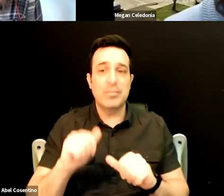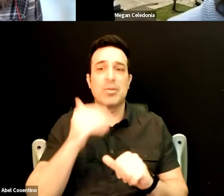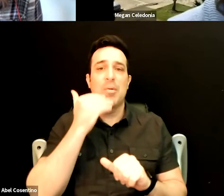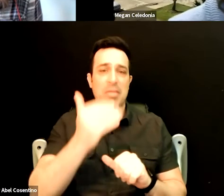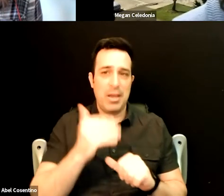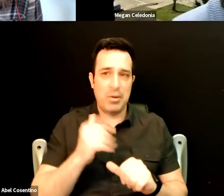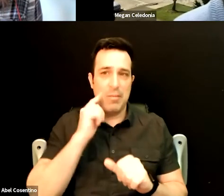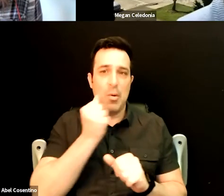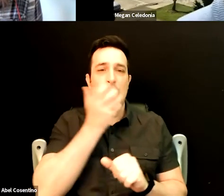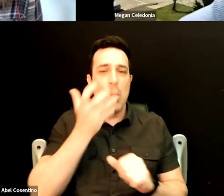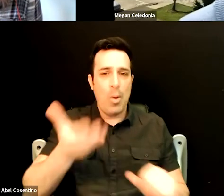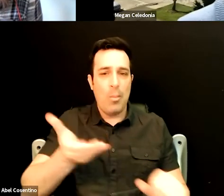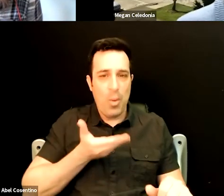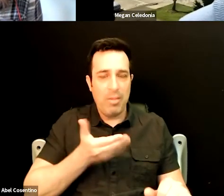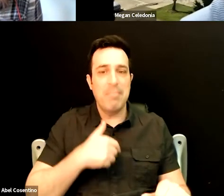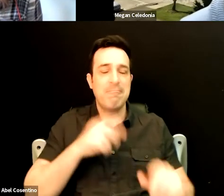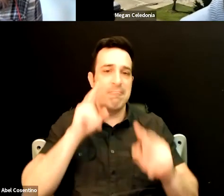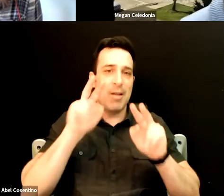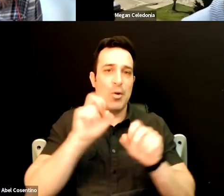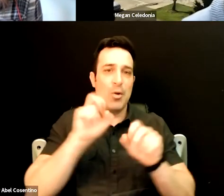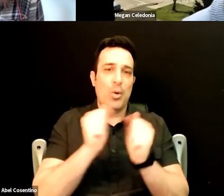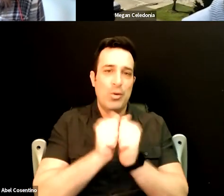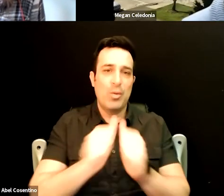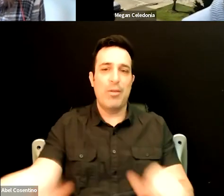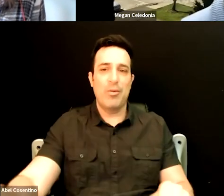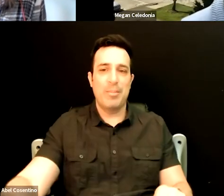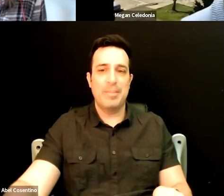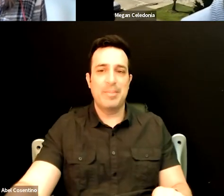for the warm welcome, and I look forward to working together.